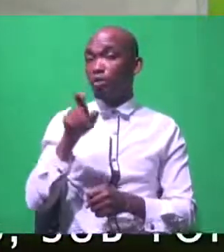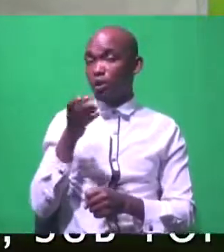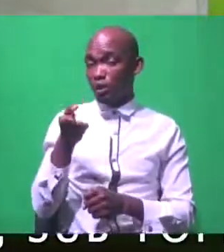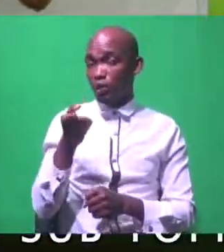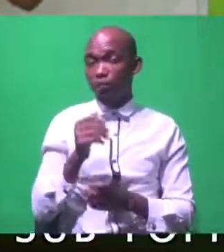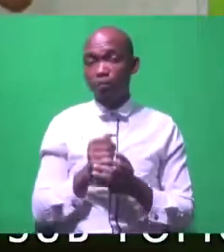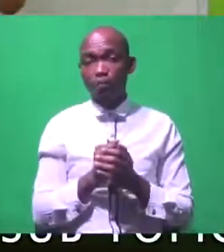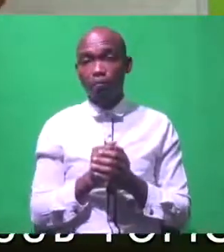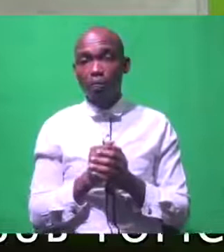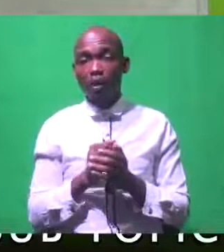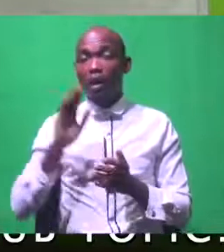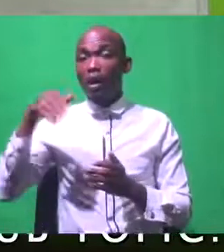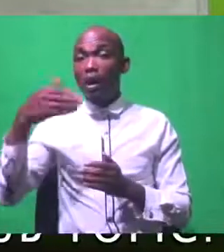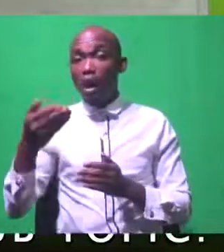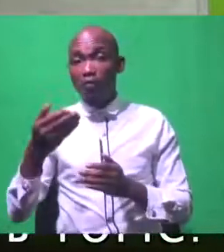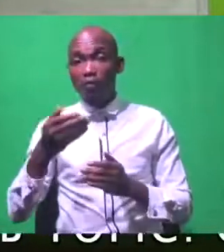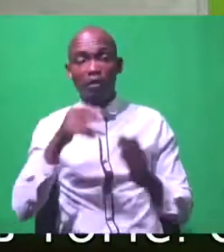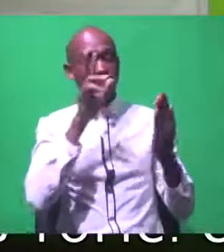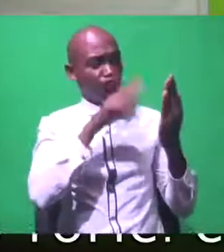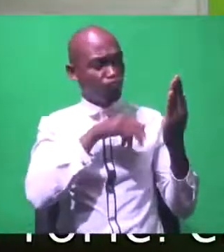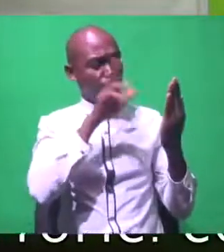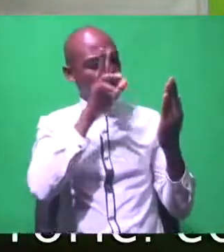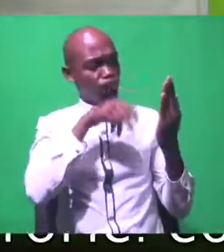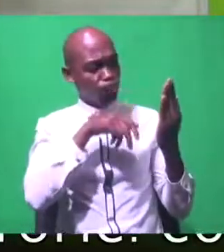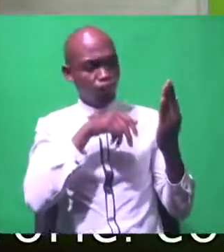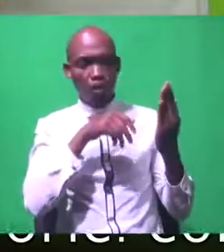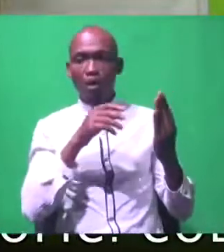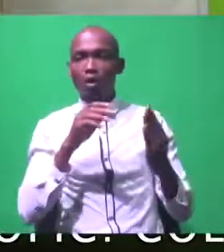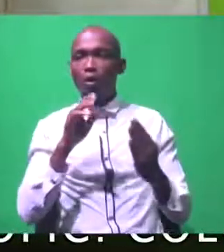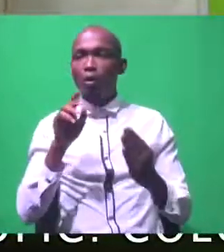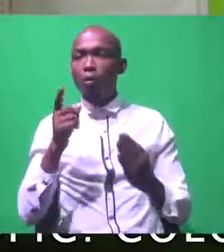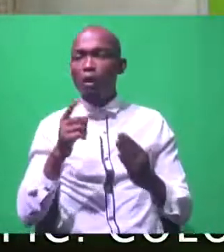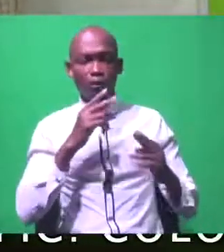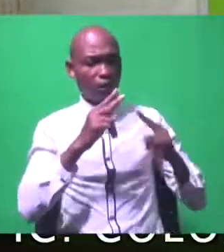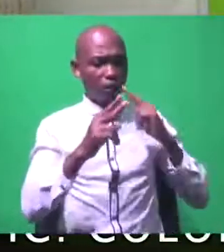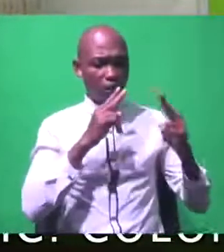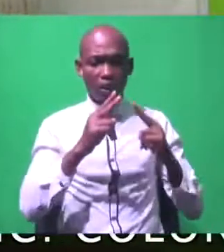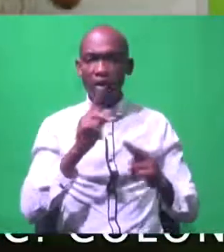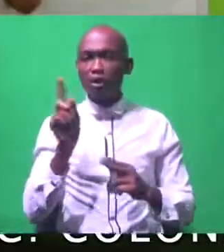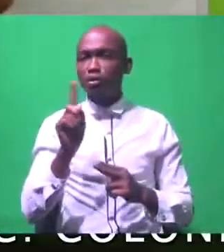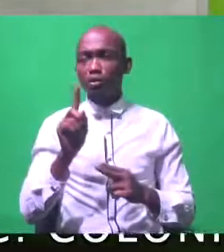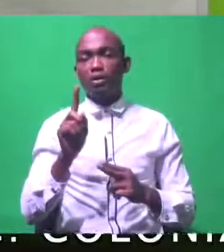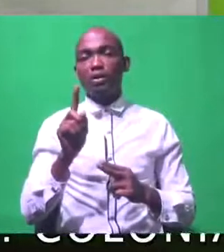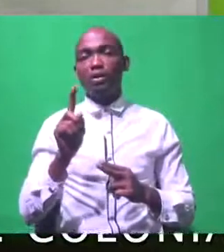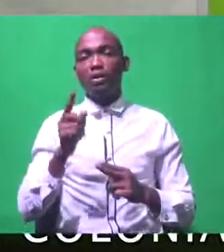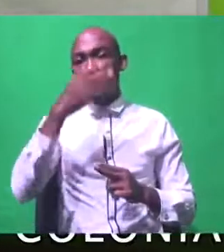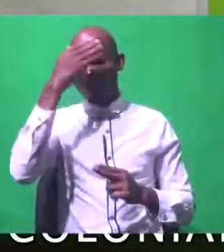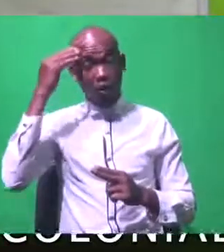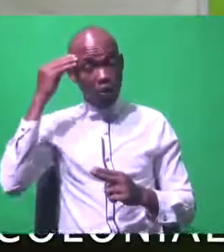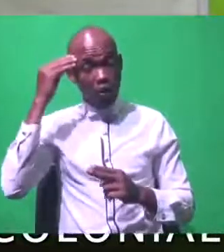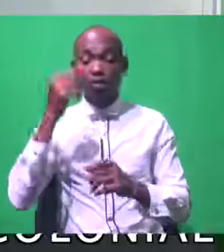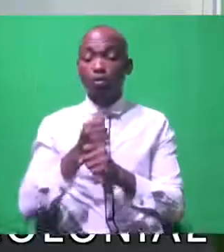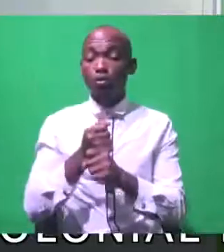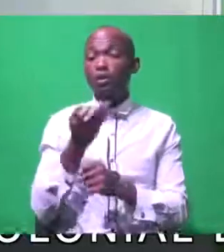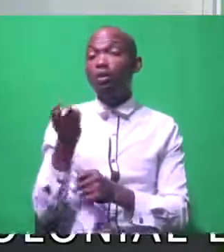After revising what we have discussed, don't forget to do this